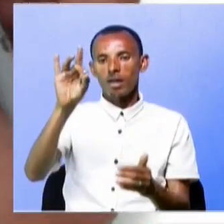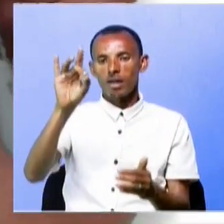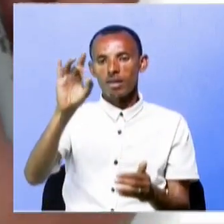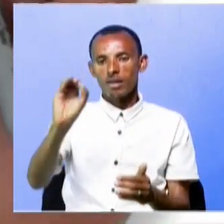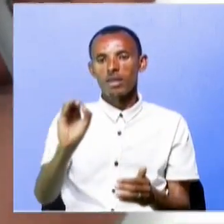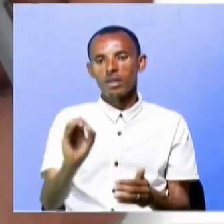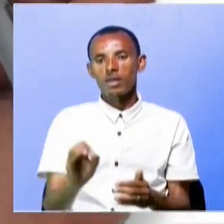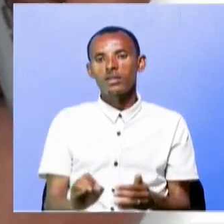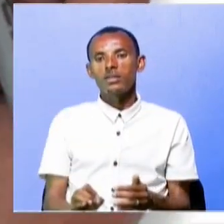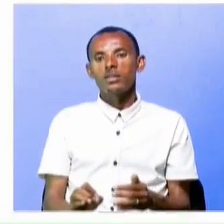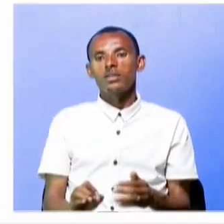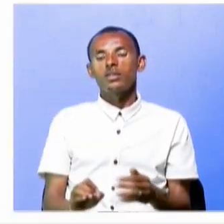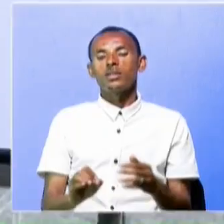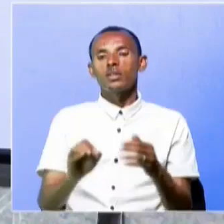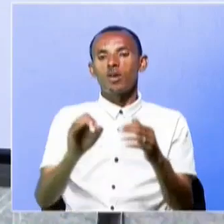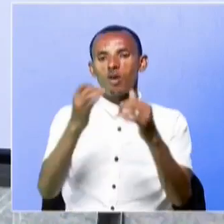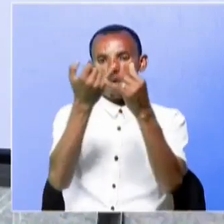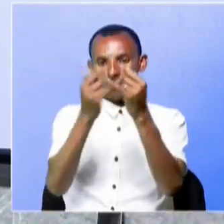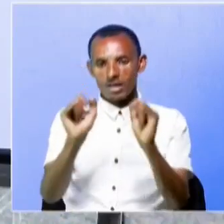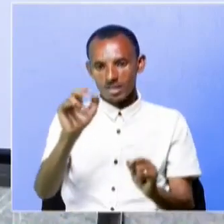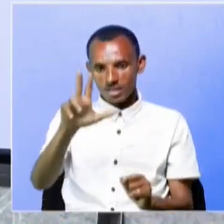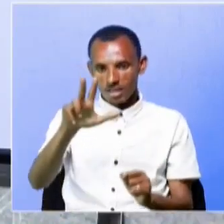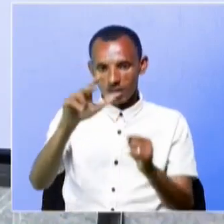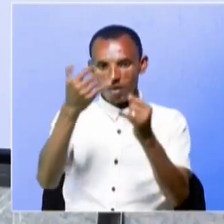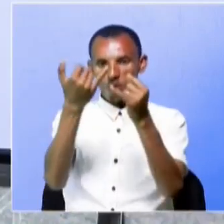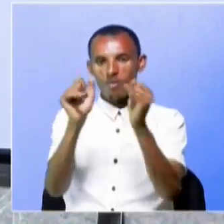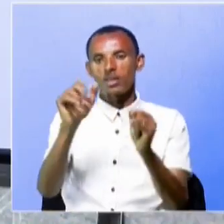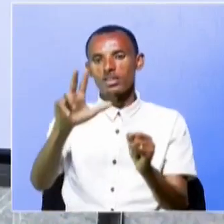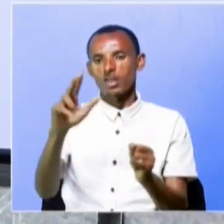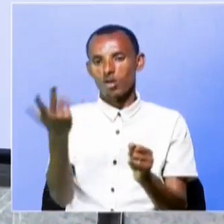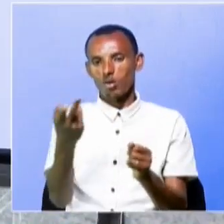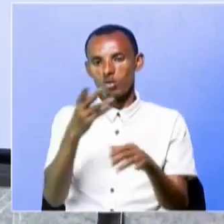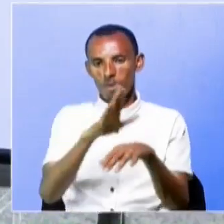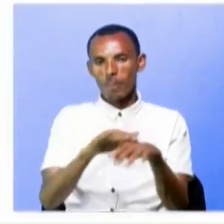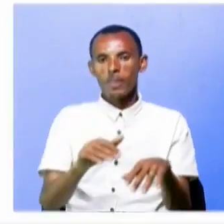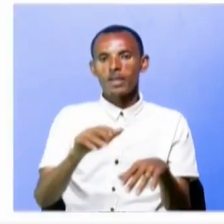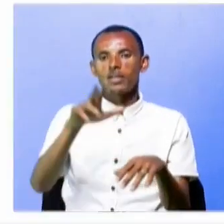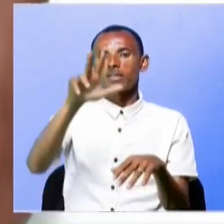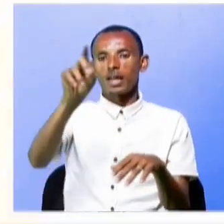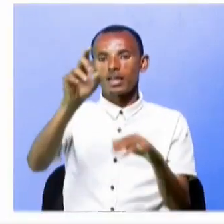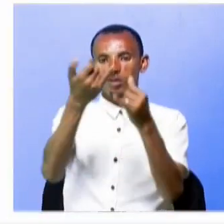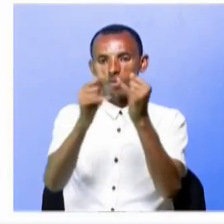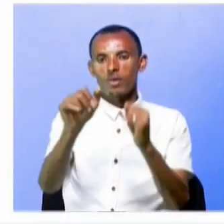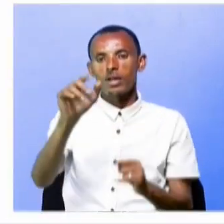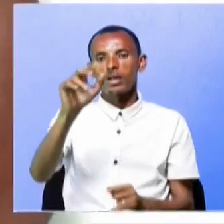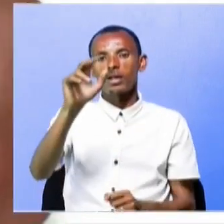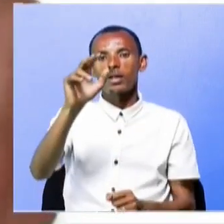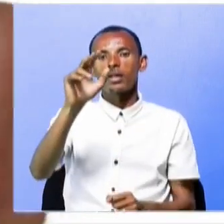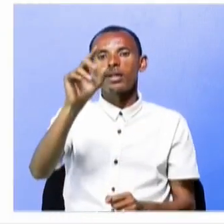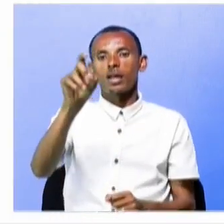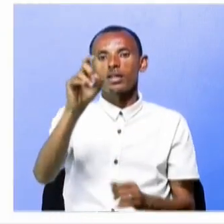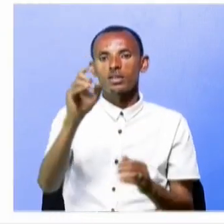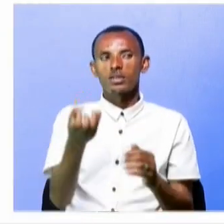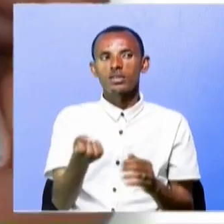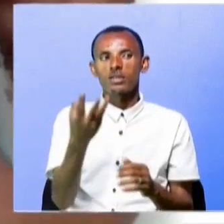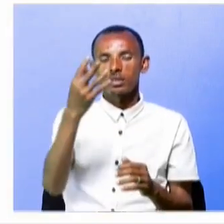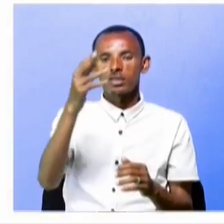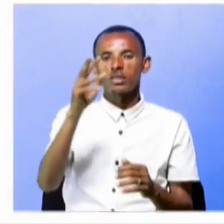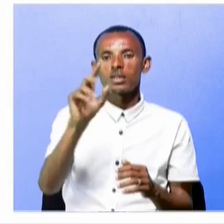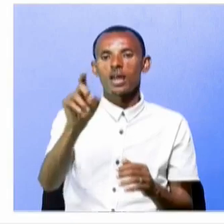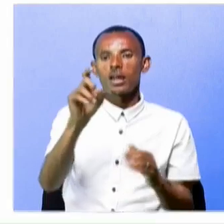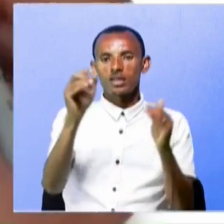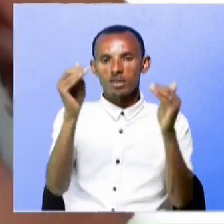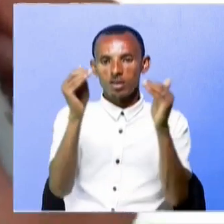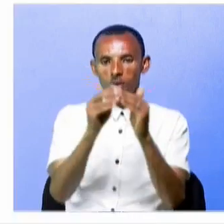degrees. Now you can divide both sides by 3. Okay, divide both sides by 3. Then